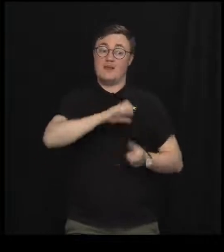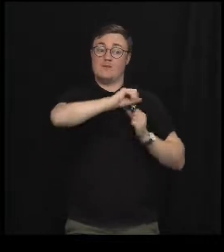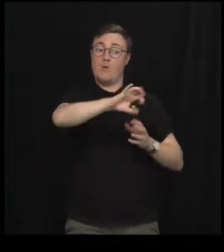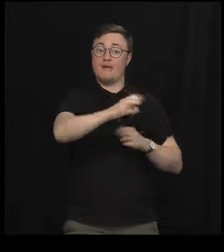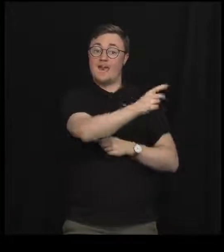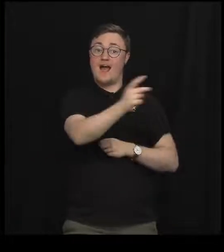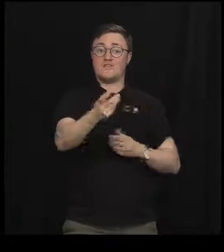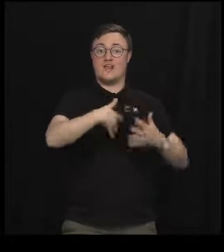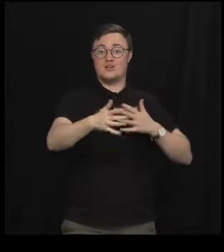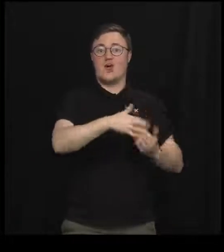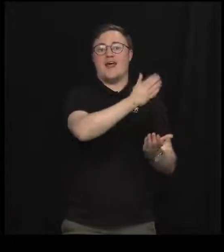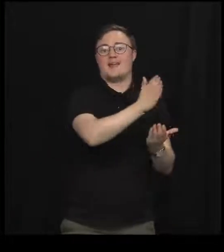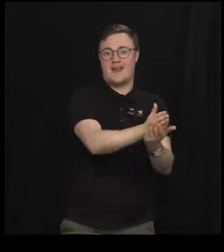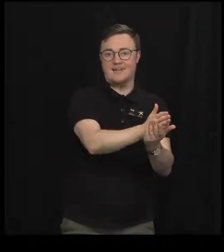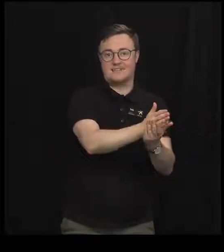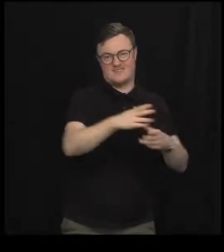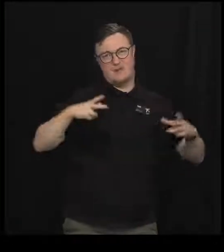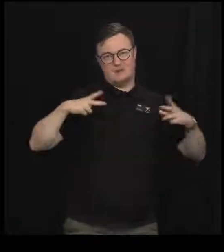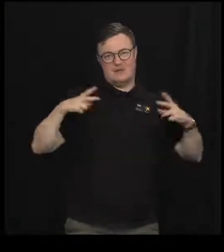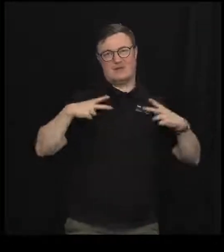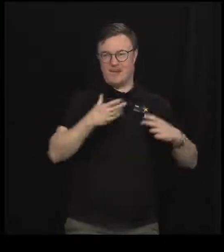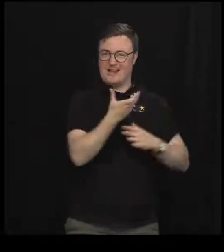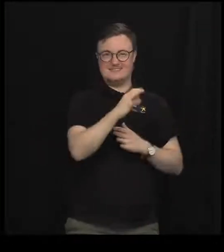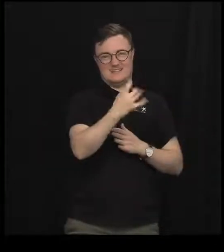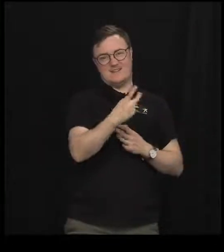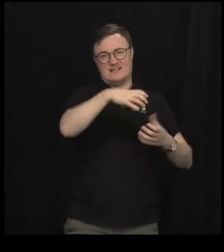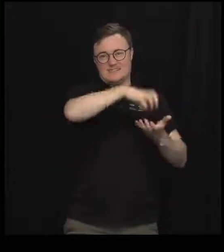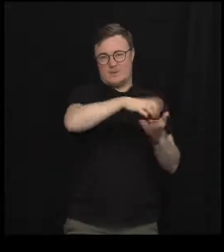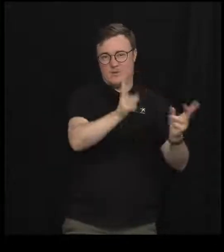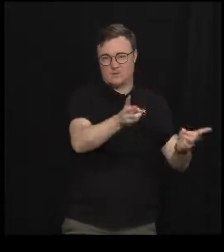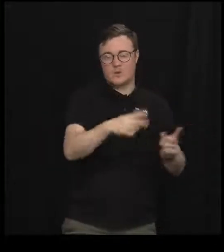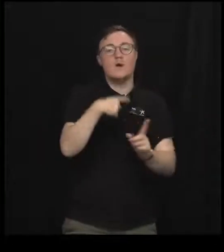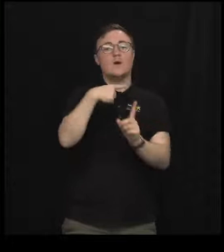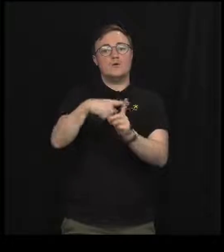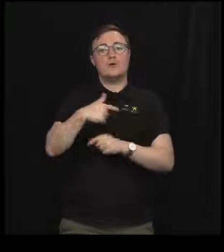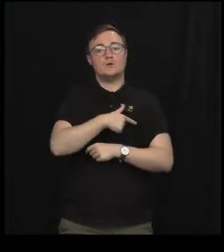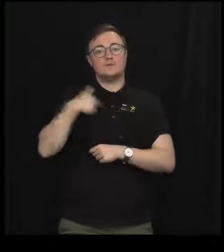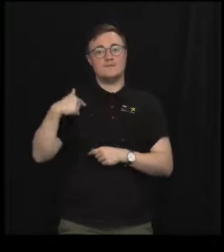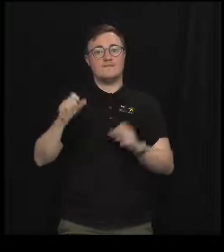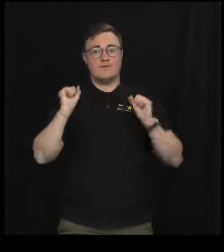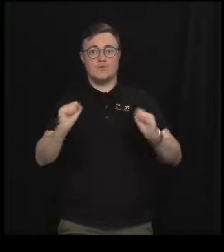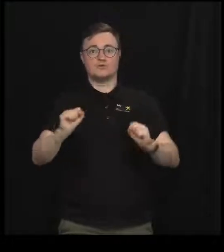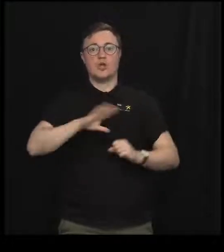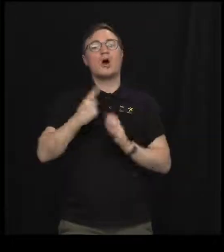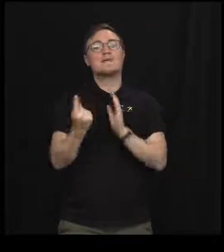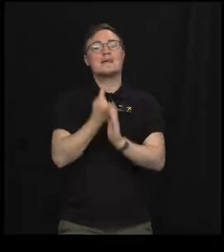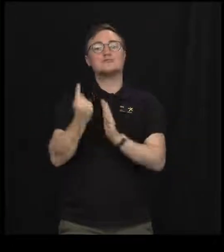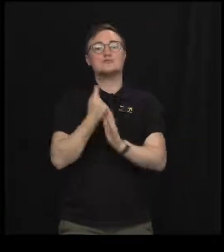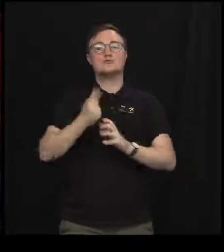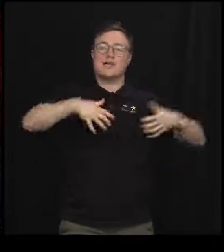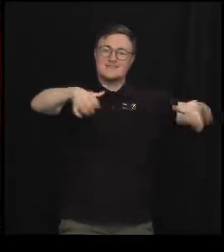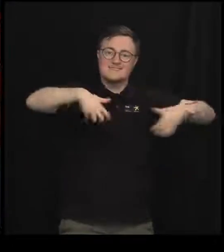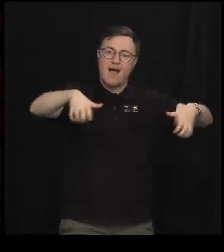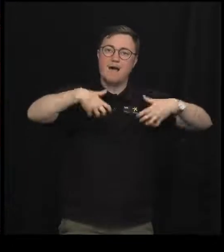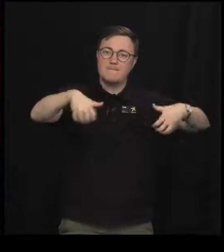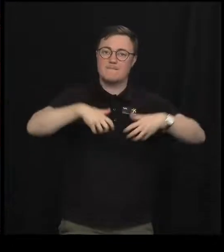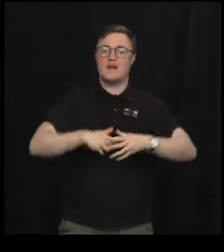thing, including private partners. And we need to mobilize resources. And like you said,